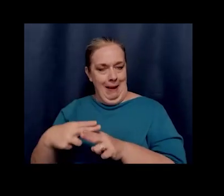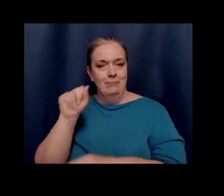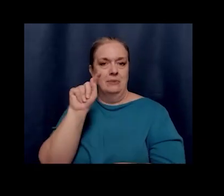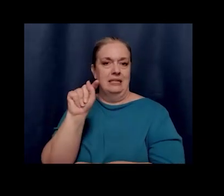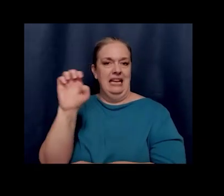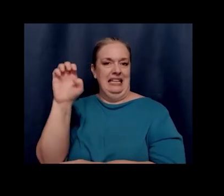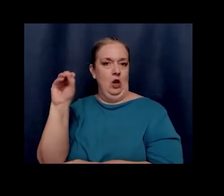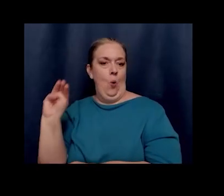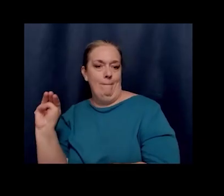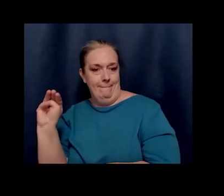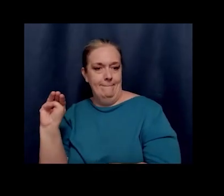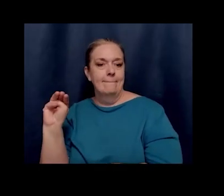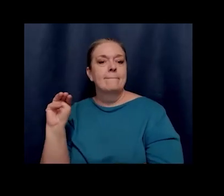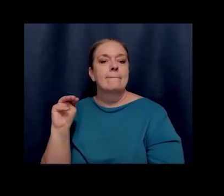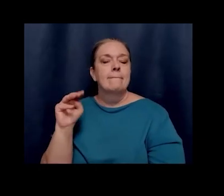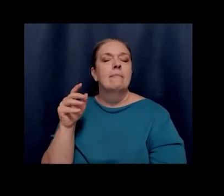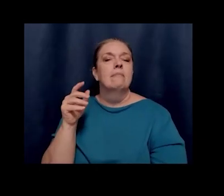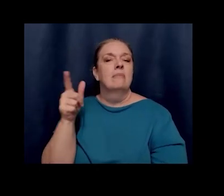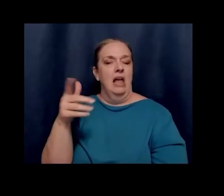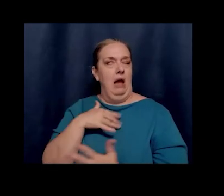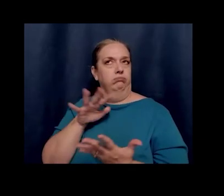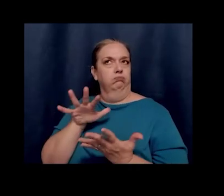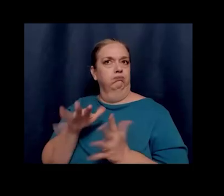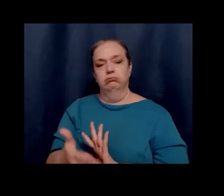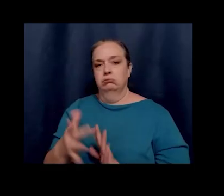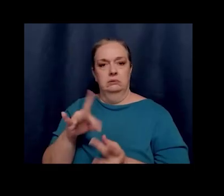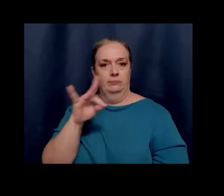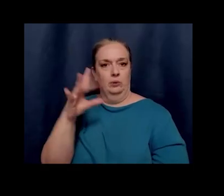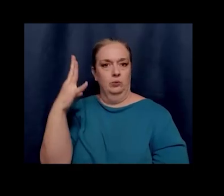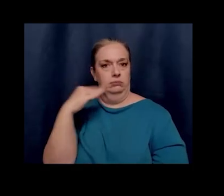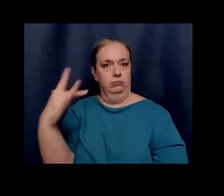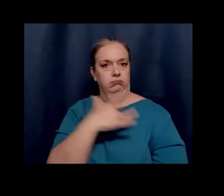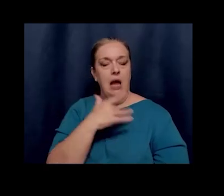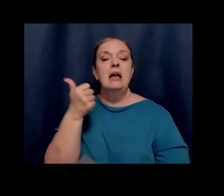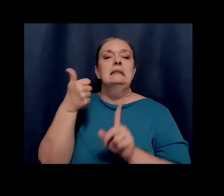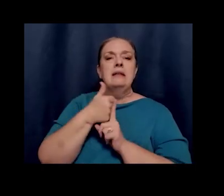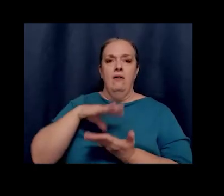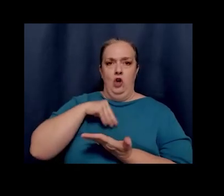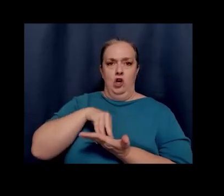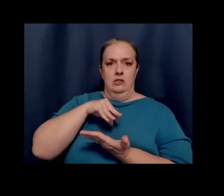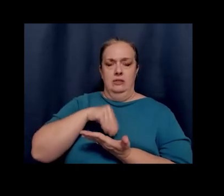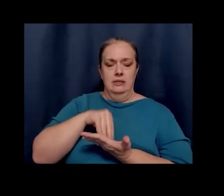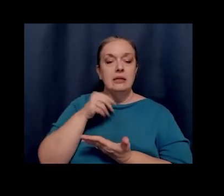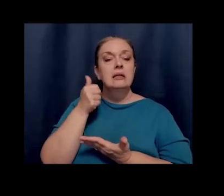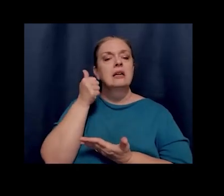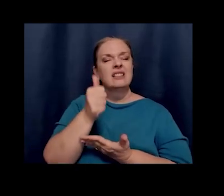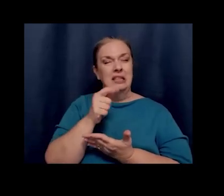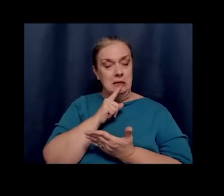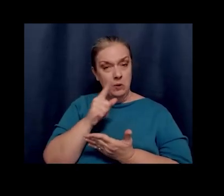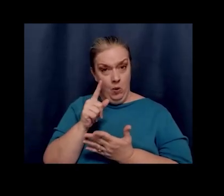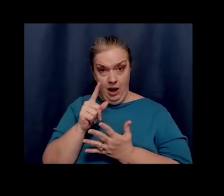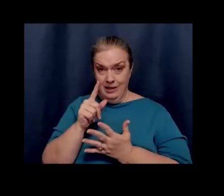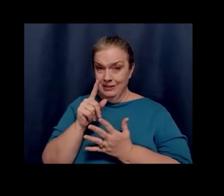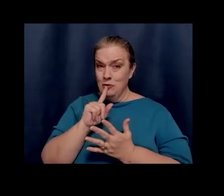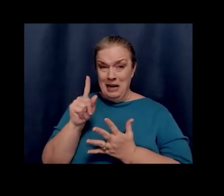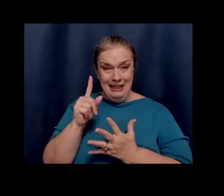experience, was basically largely self-taught. His larger-than-life and eccentric persona is on